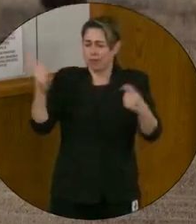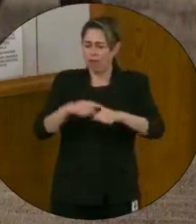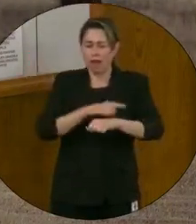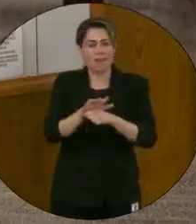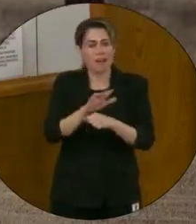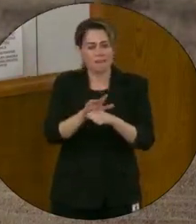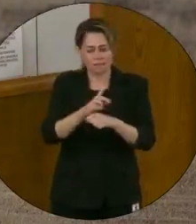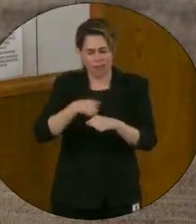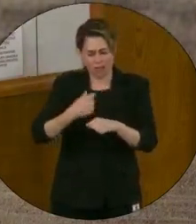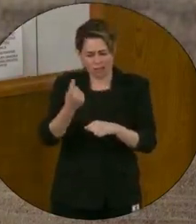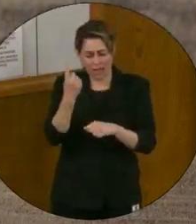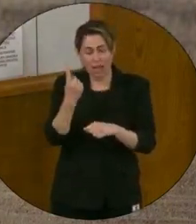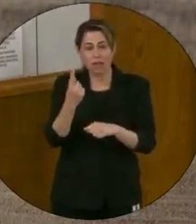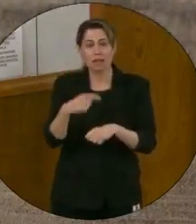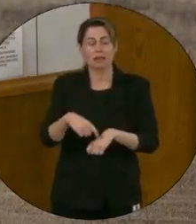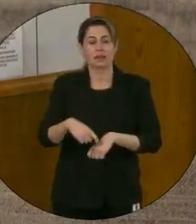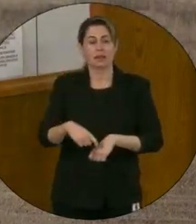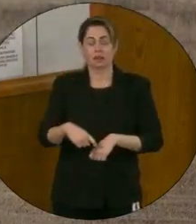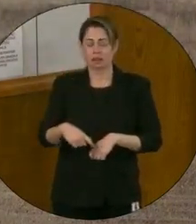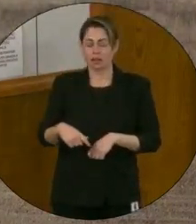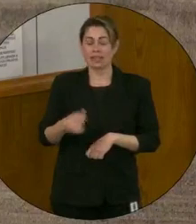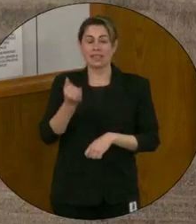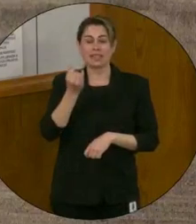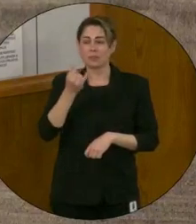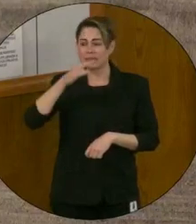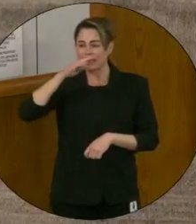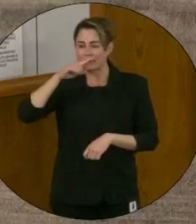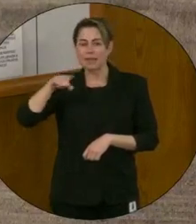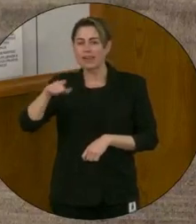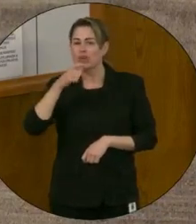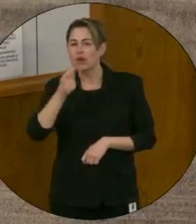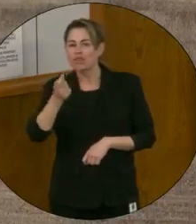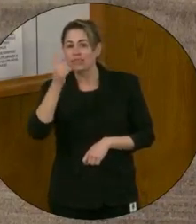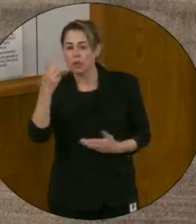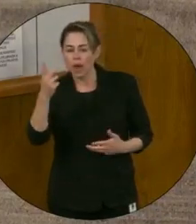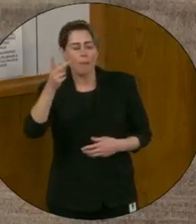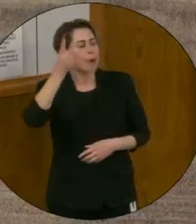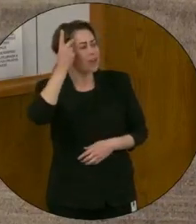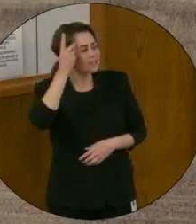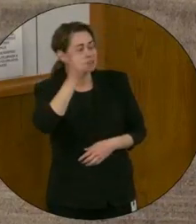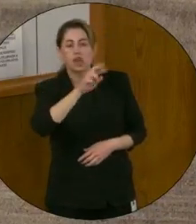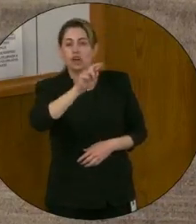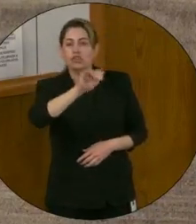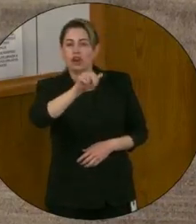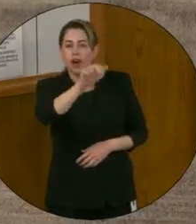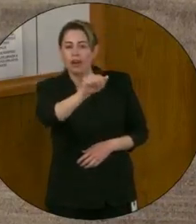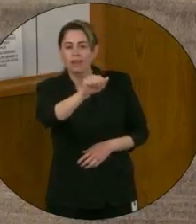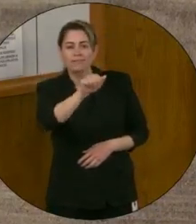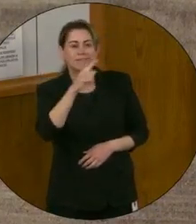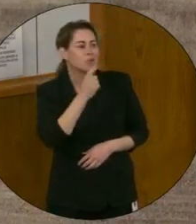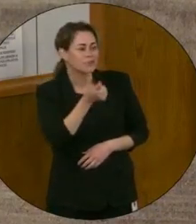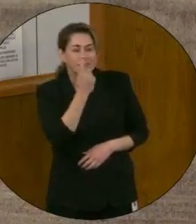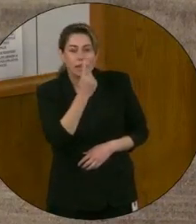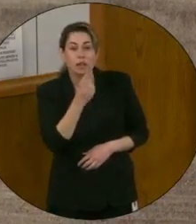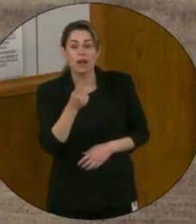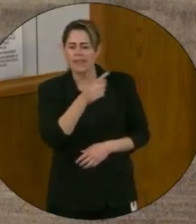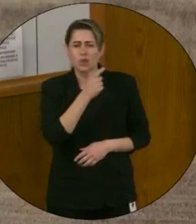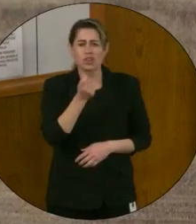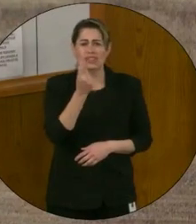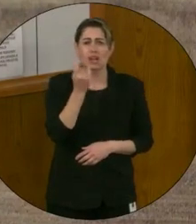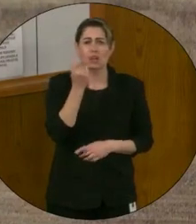when you tell, kids don't understand politics, Dr. Jara. They don't understand that when you were on